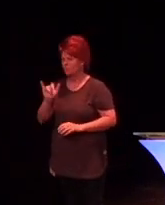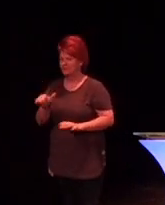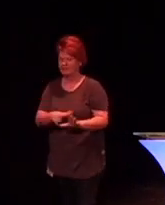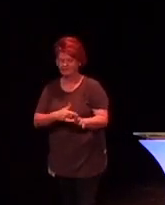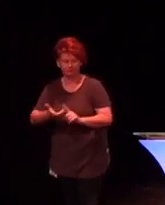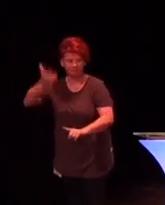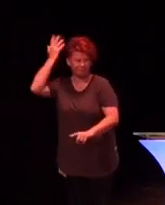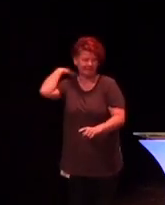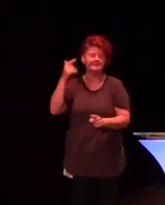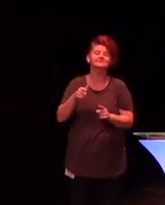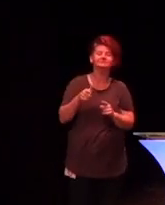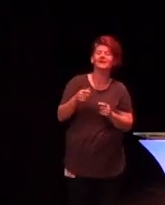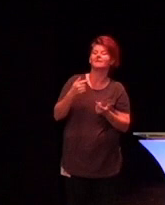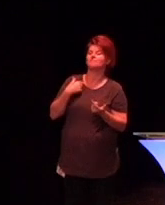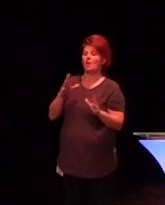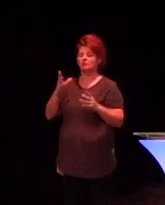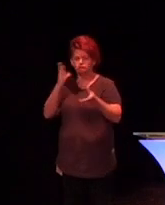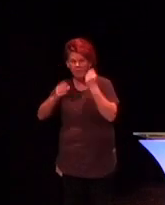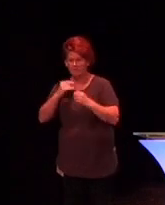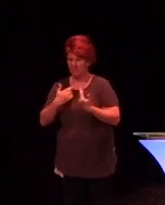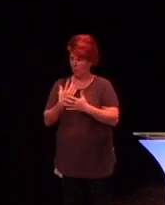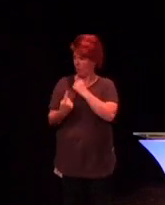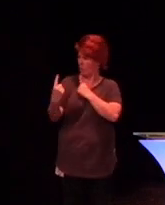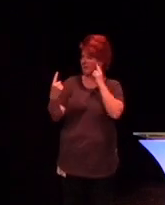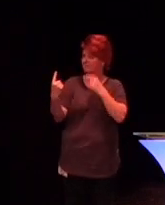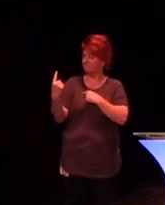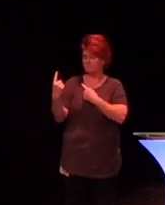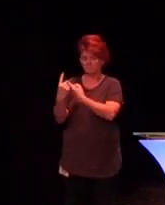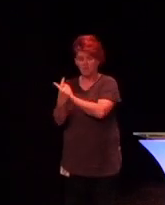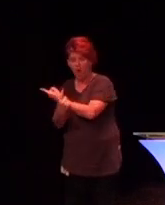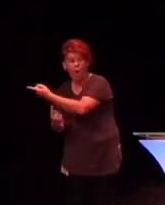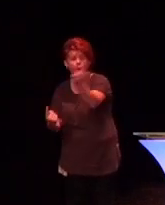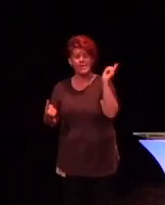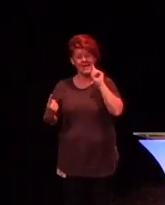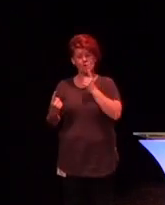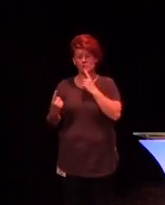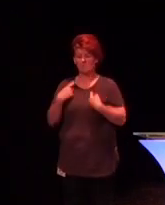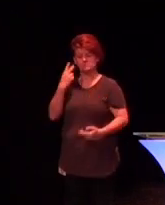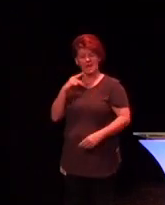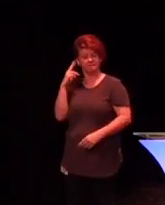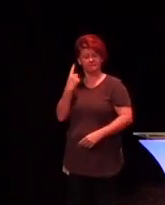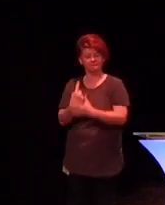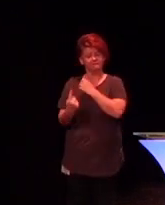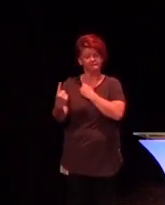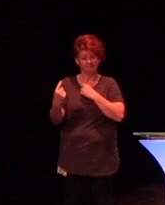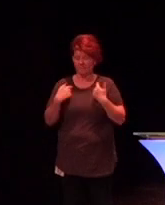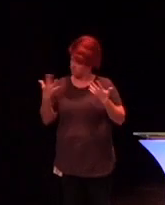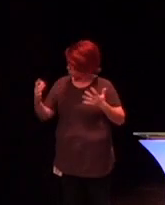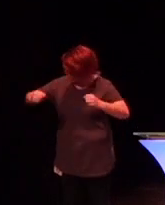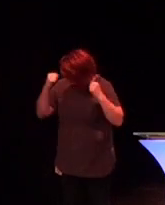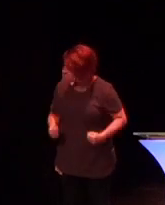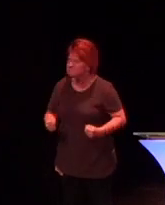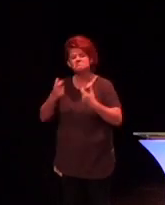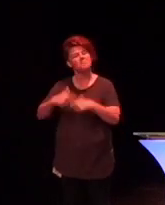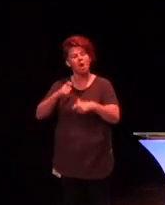Ayr College. I won't say what year because it was spotted. And I was the only deaf person. They were all hearing. I was